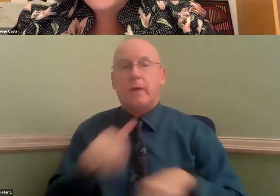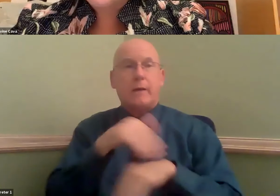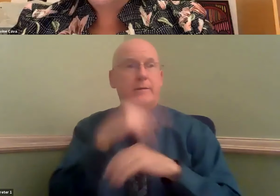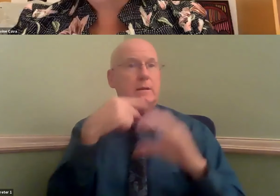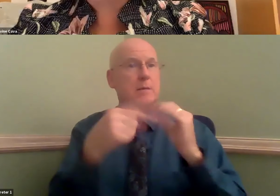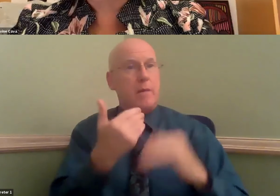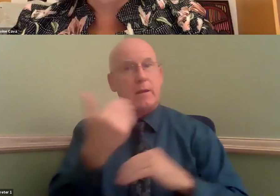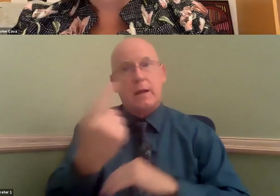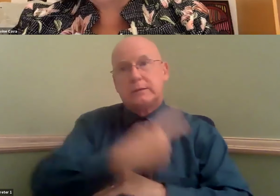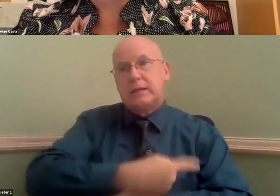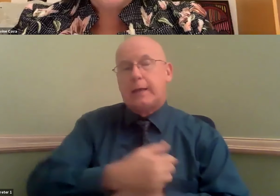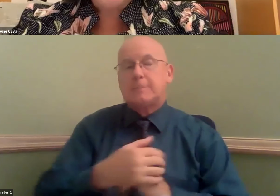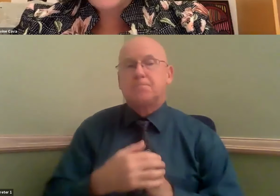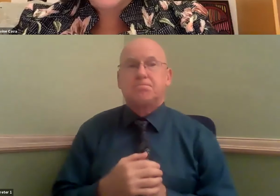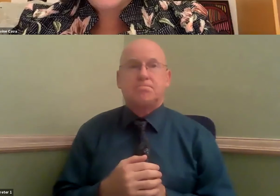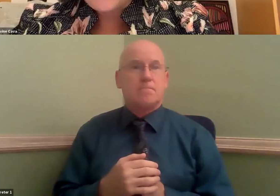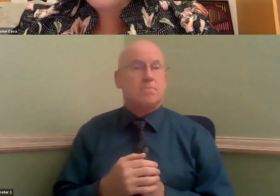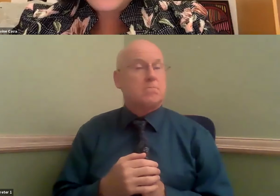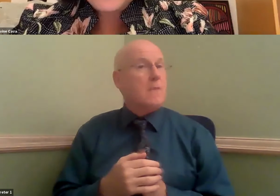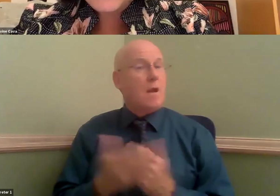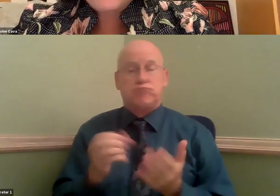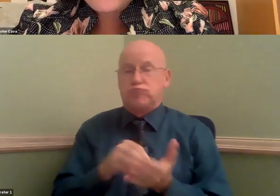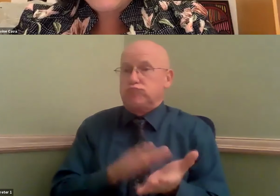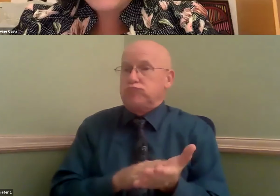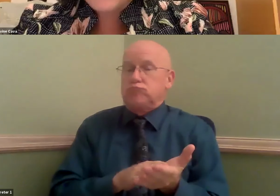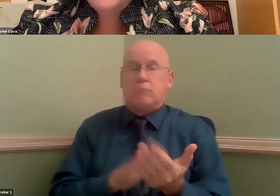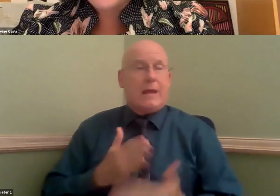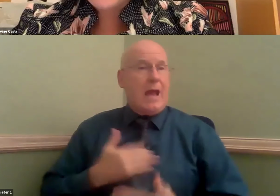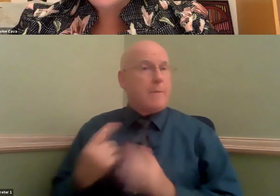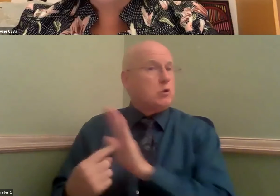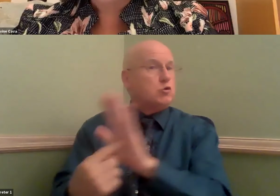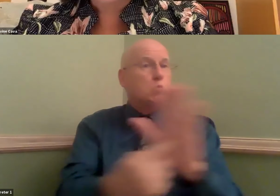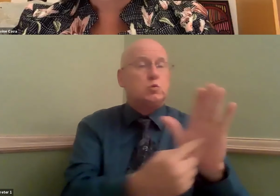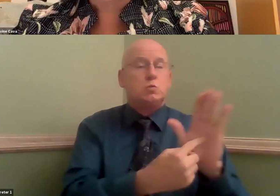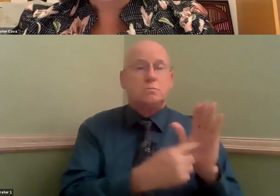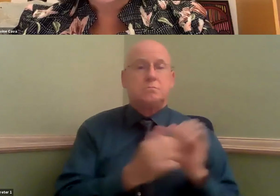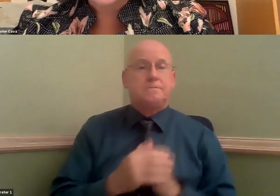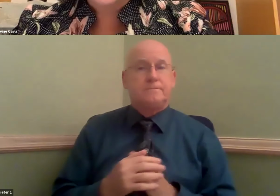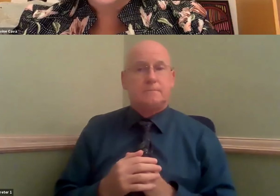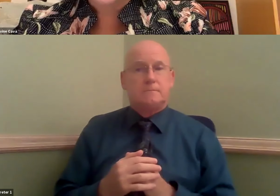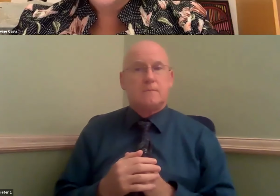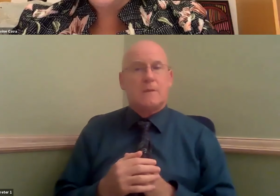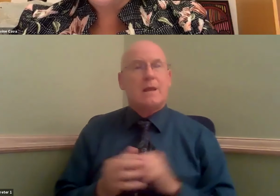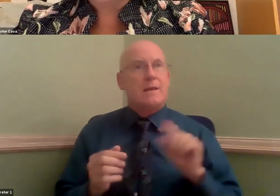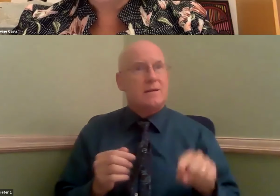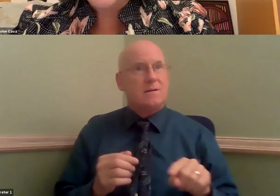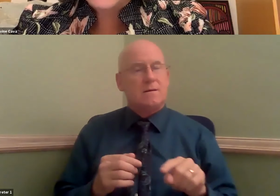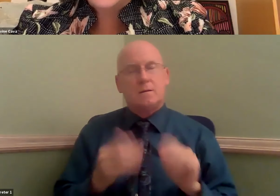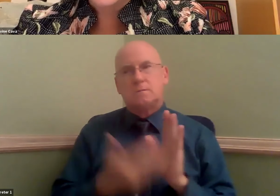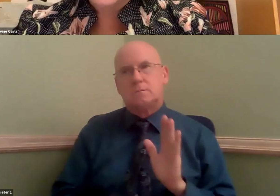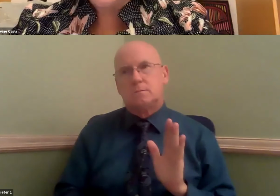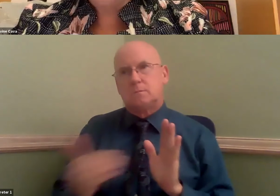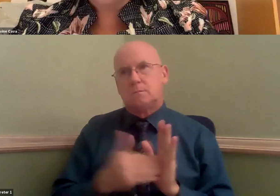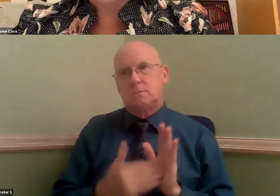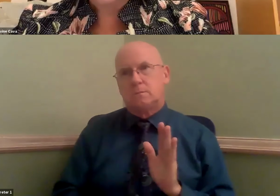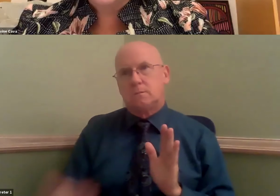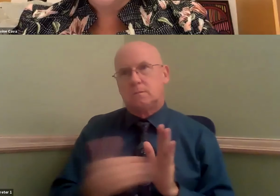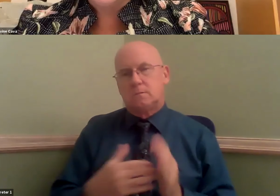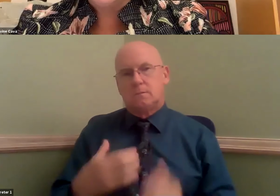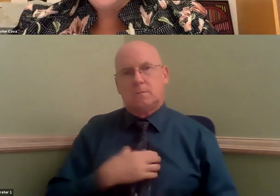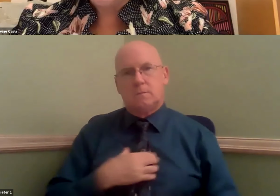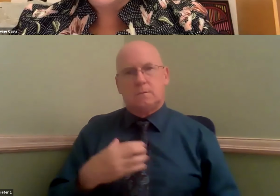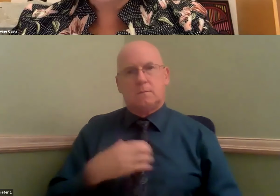day. It's on the record. Happy to share it with everyone. And this is a persistent drumbeat from